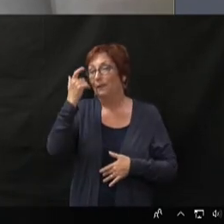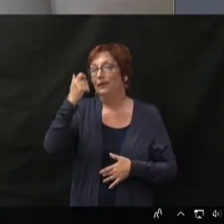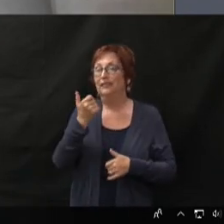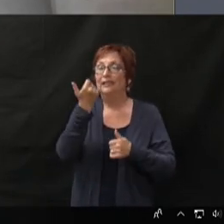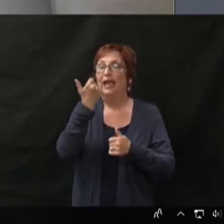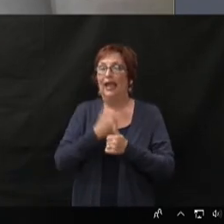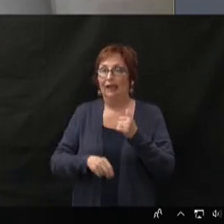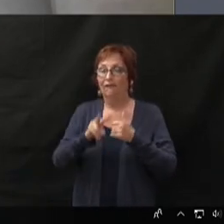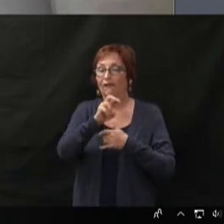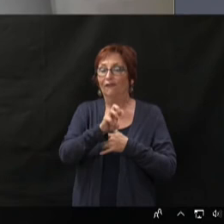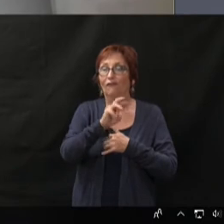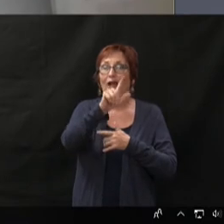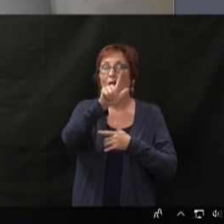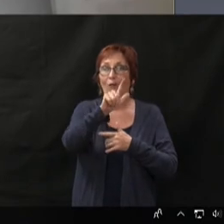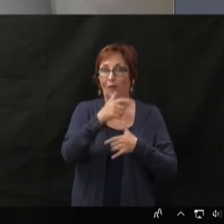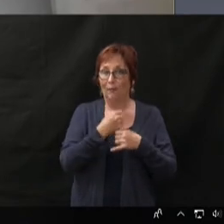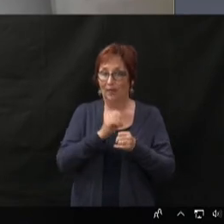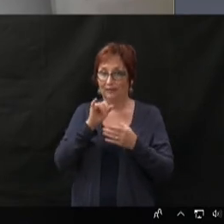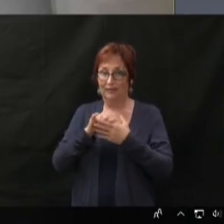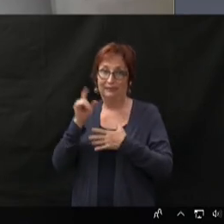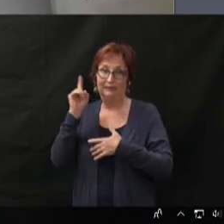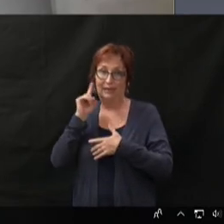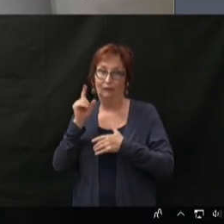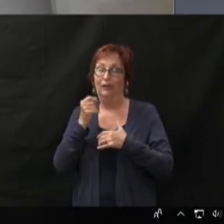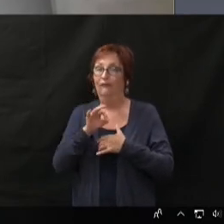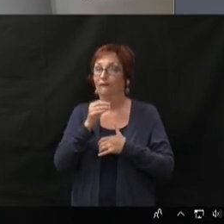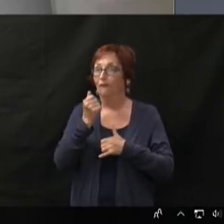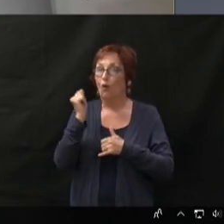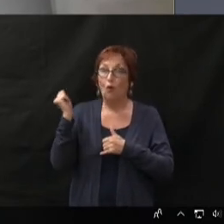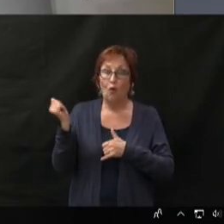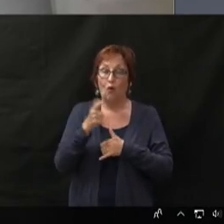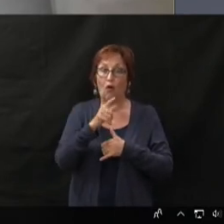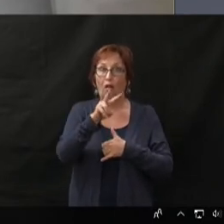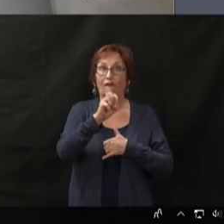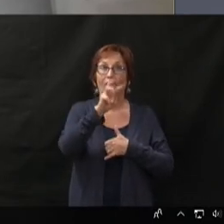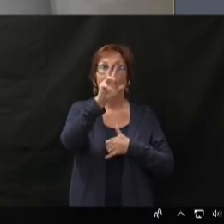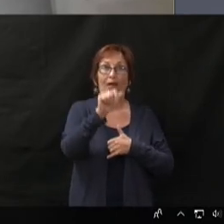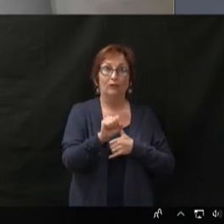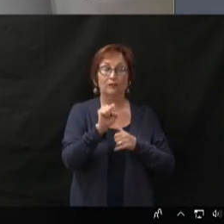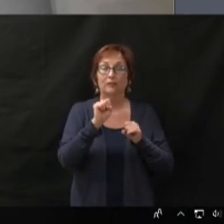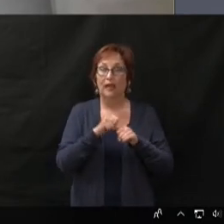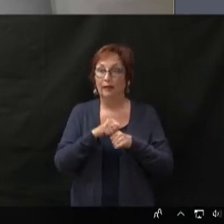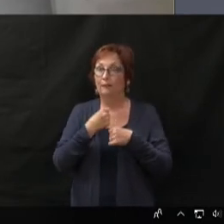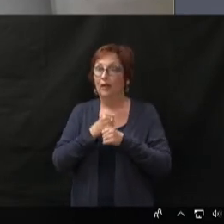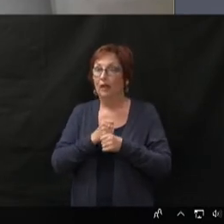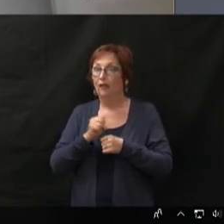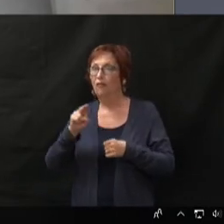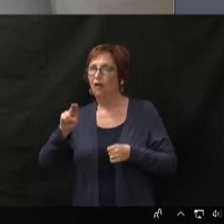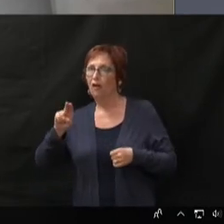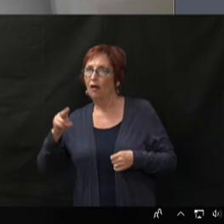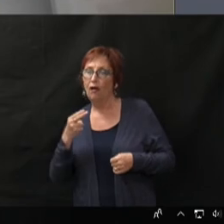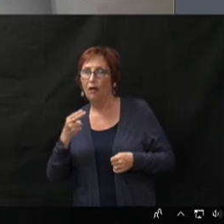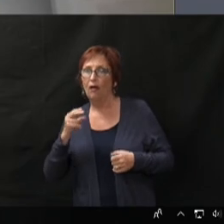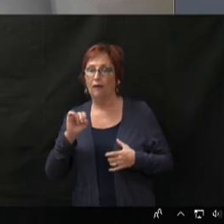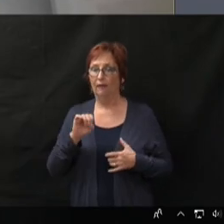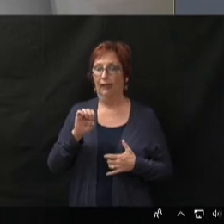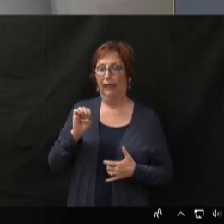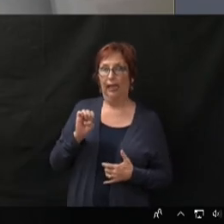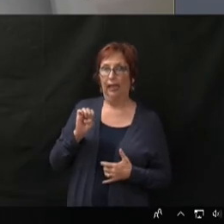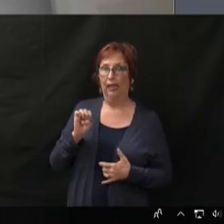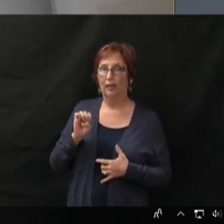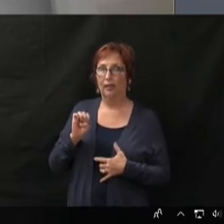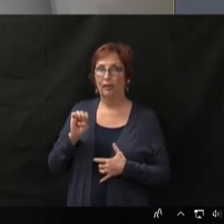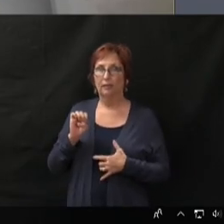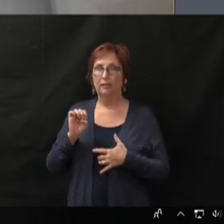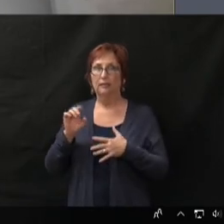makes a schwa sound. So if every vowel can make the or the I sound, there's a lot of words out there that have that